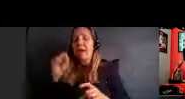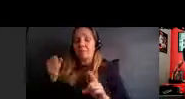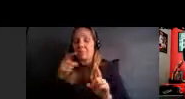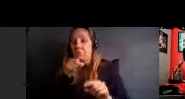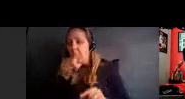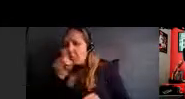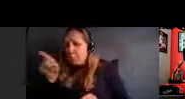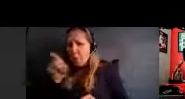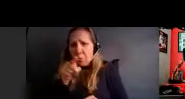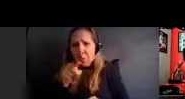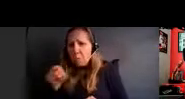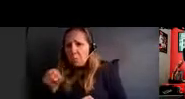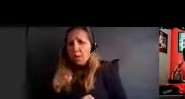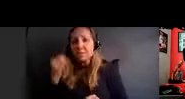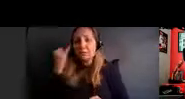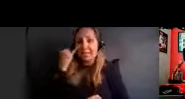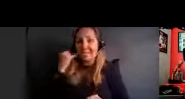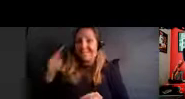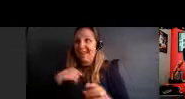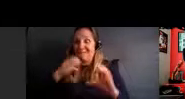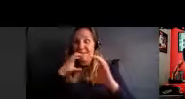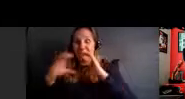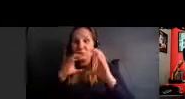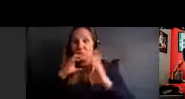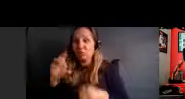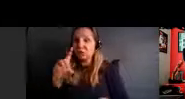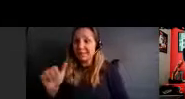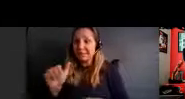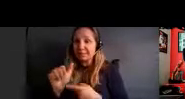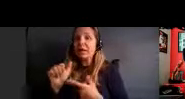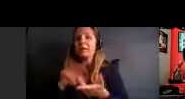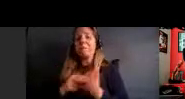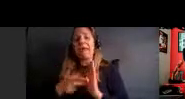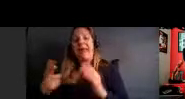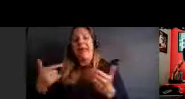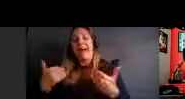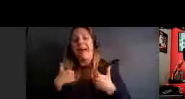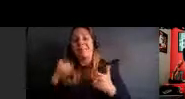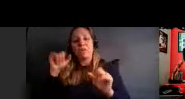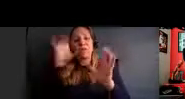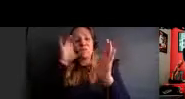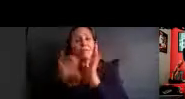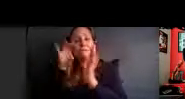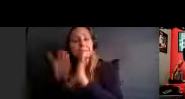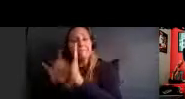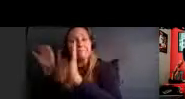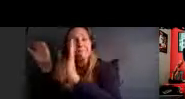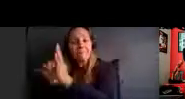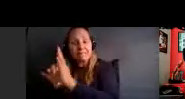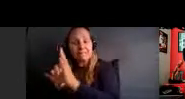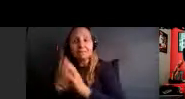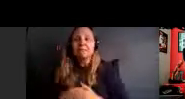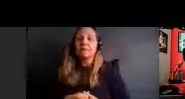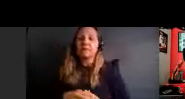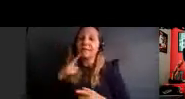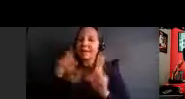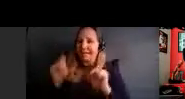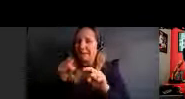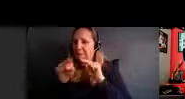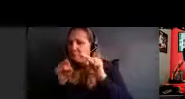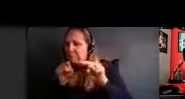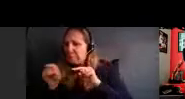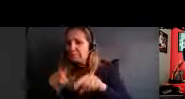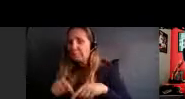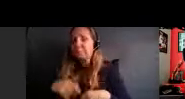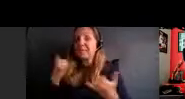that way, if they do indicate they have a communication disability, you at least have some graphics at which they could point to. Now, if someone's